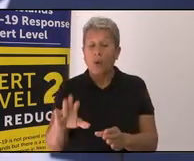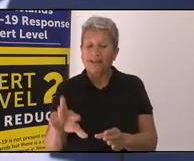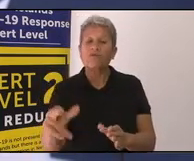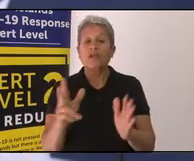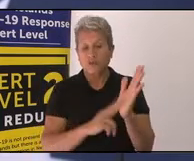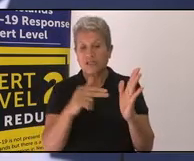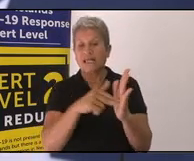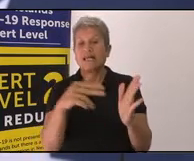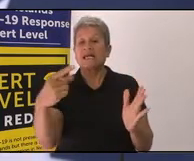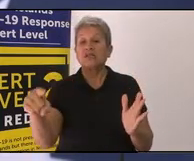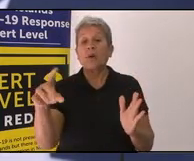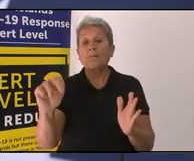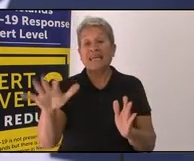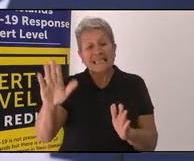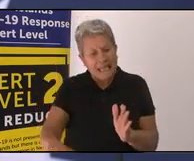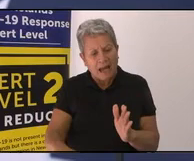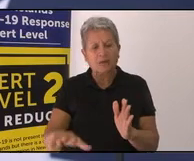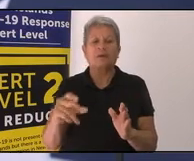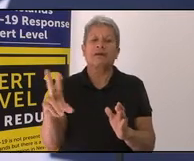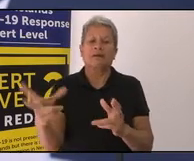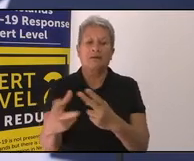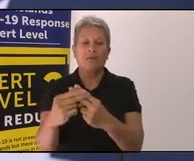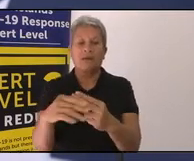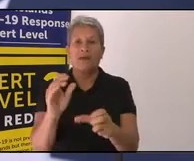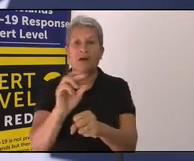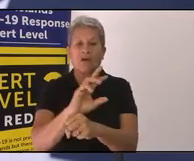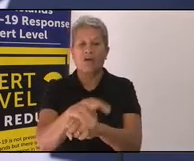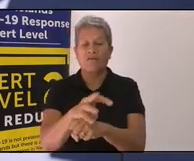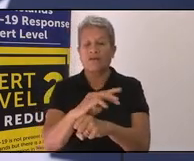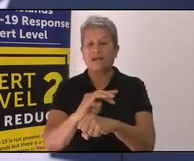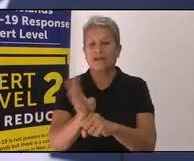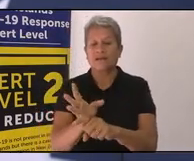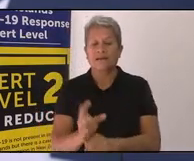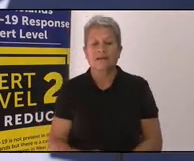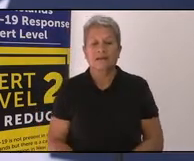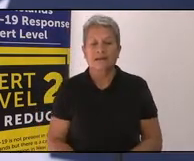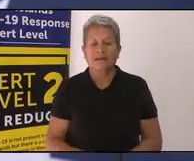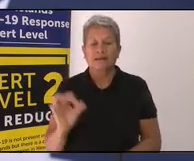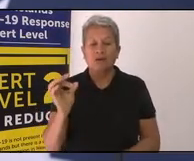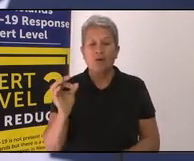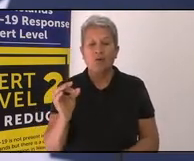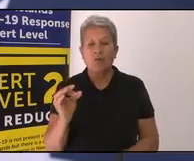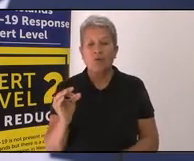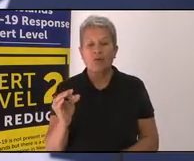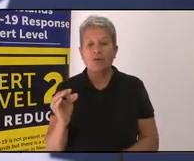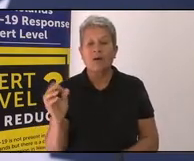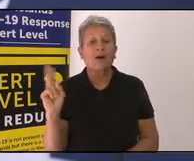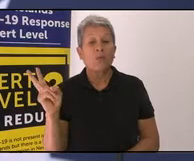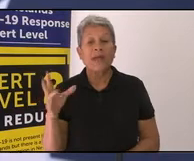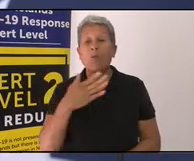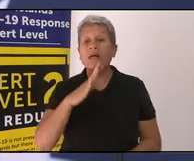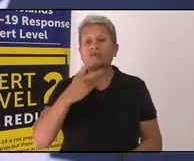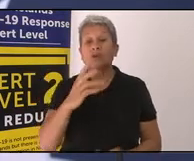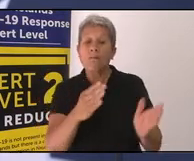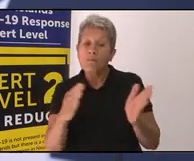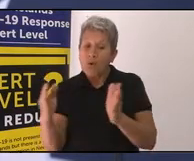Contact tracing is a critical part of managing any potential COVID-19 outbreak. So a heads up to everybody that